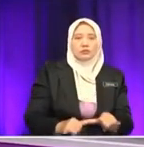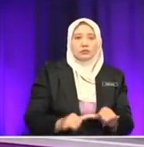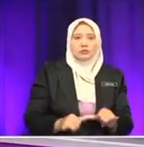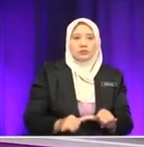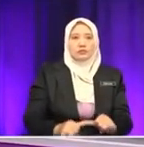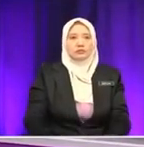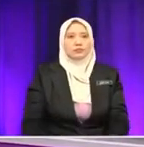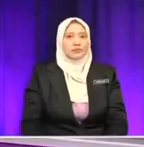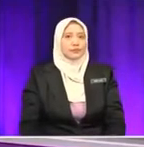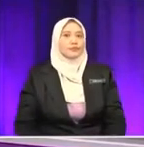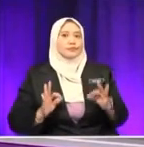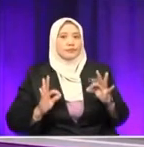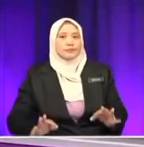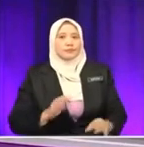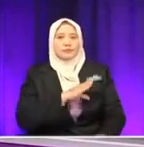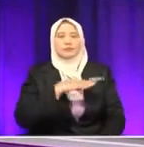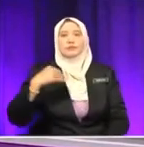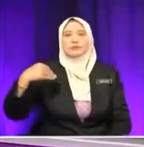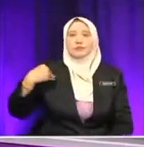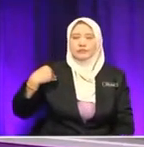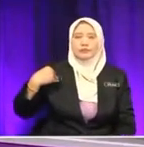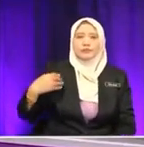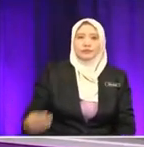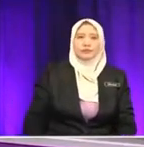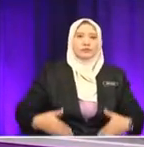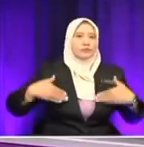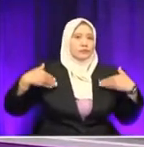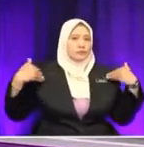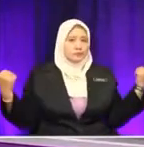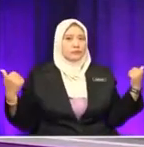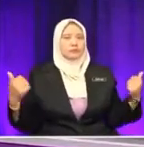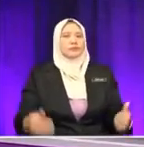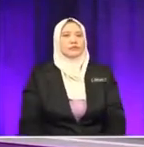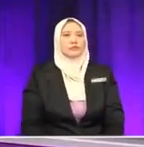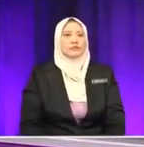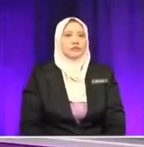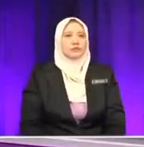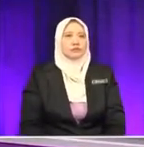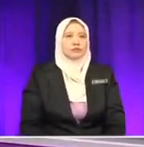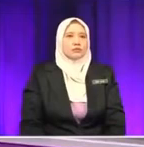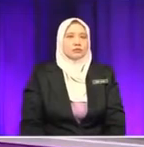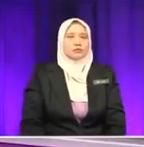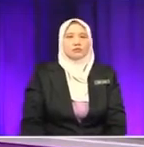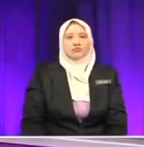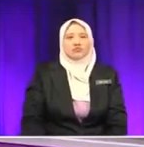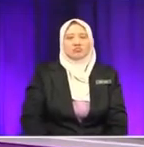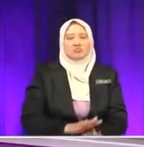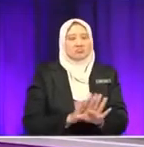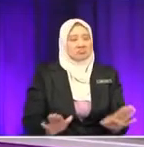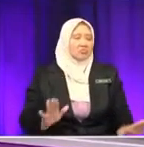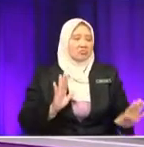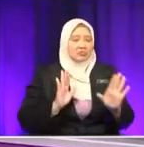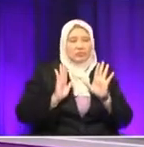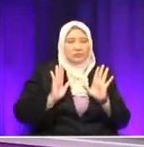and healthy. Fit and healthy. Okay, don't be afraid of making grammar mistakes when you write the